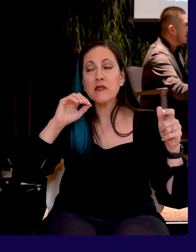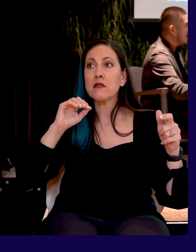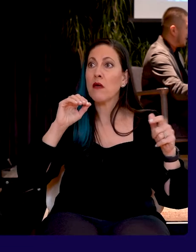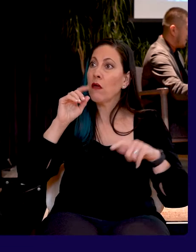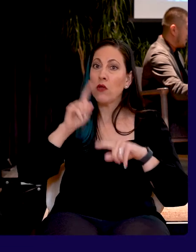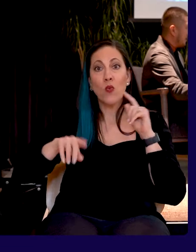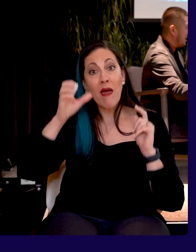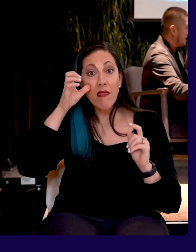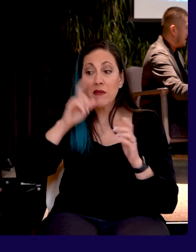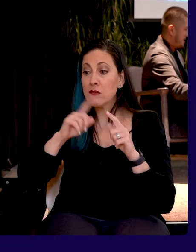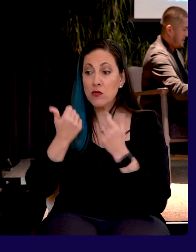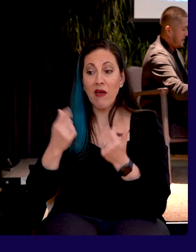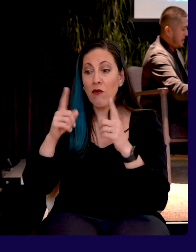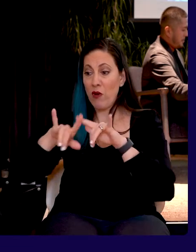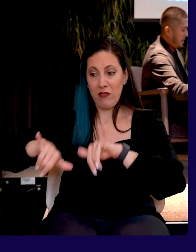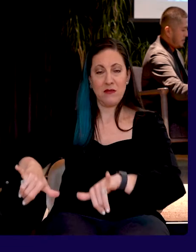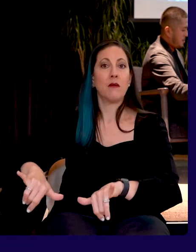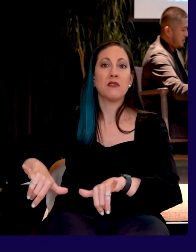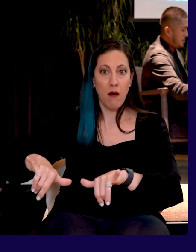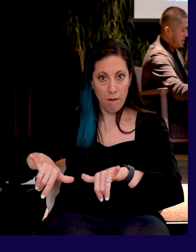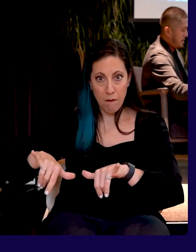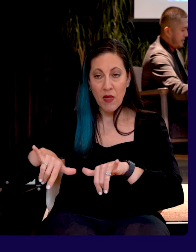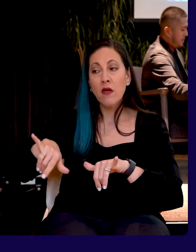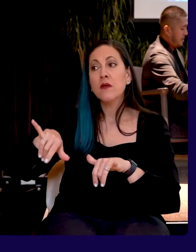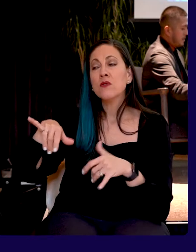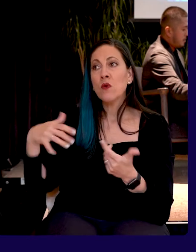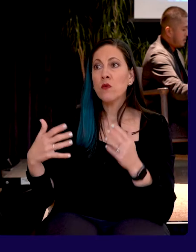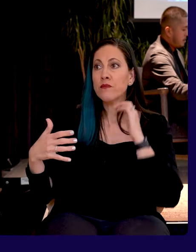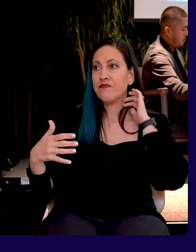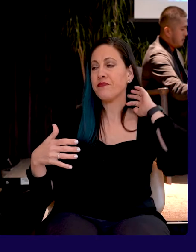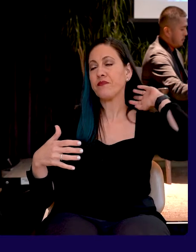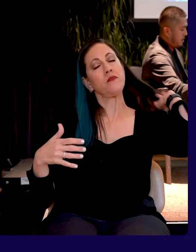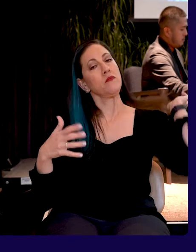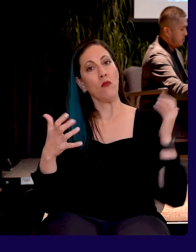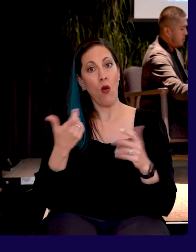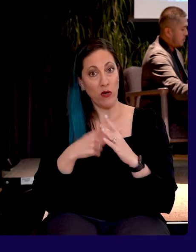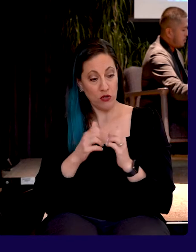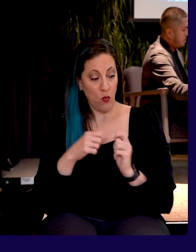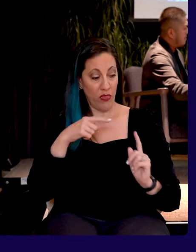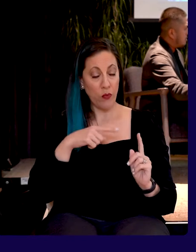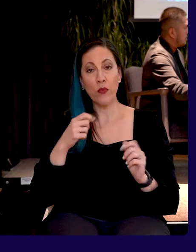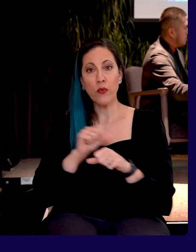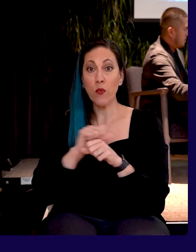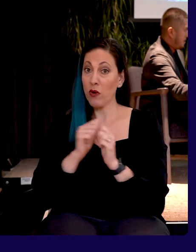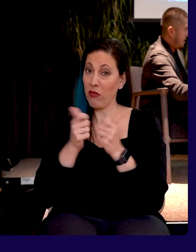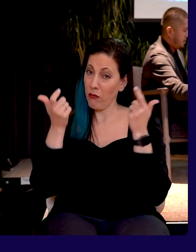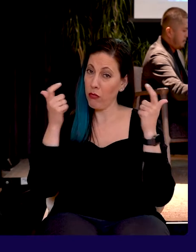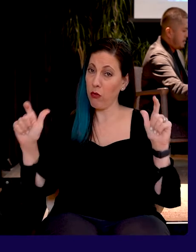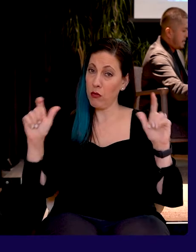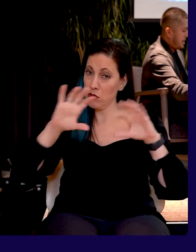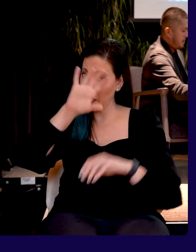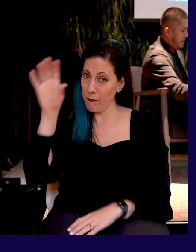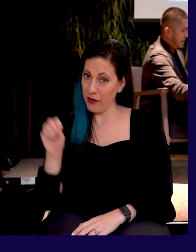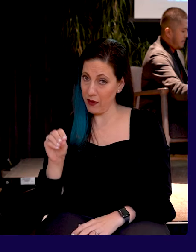can't listen to everyone at once. And so, Venice, I want to start with you. You work with quite a large